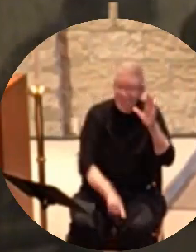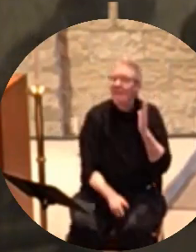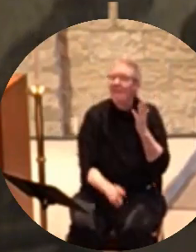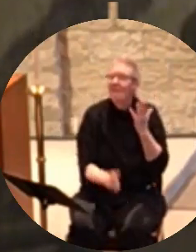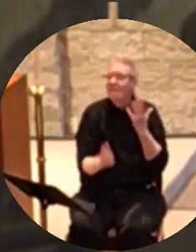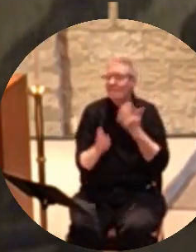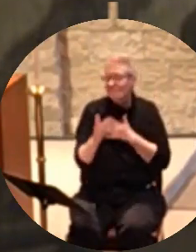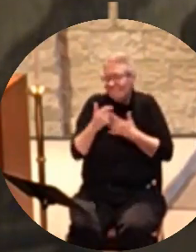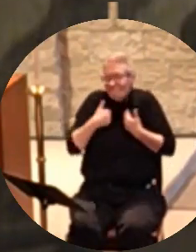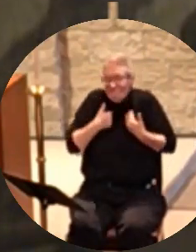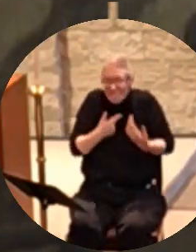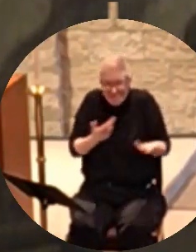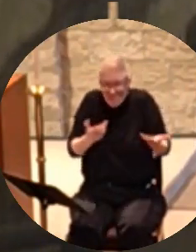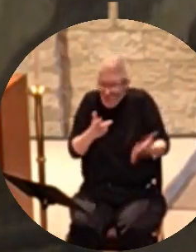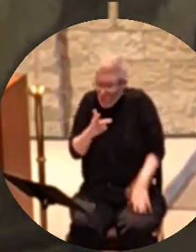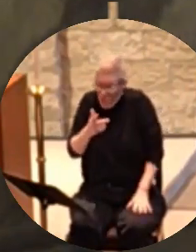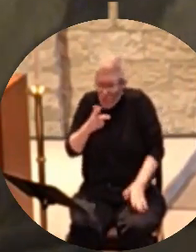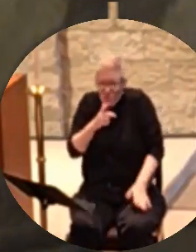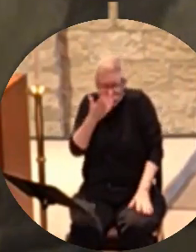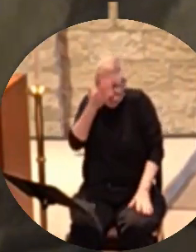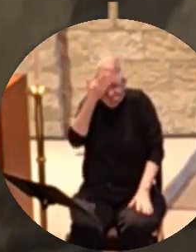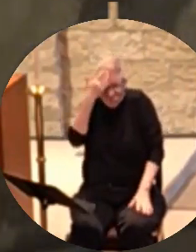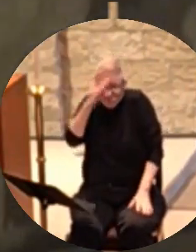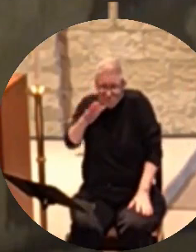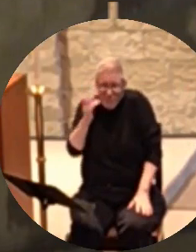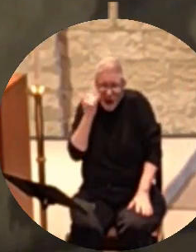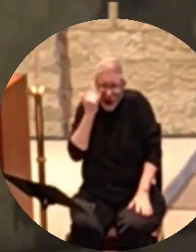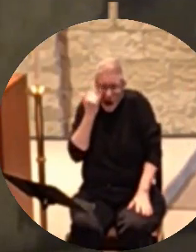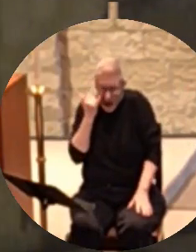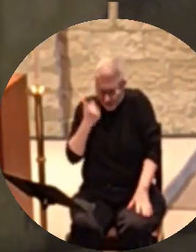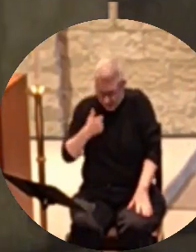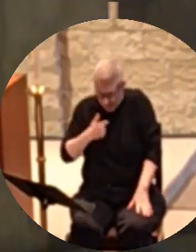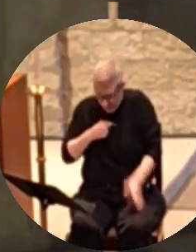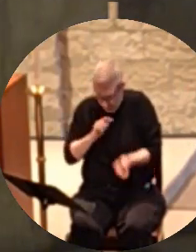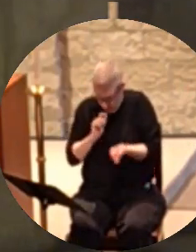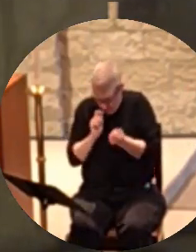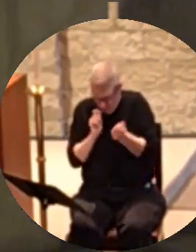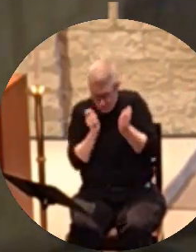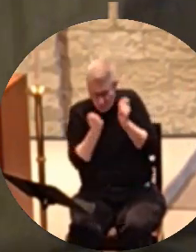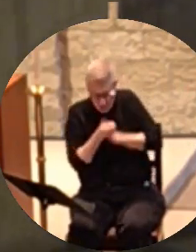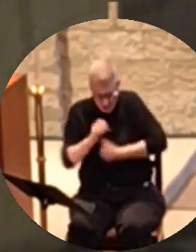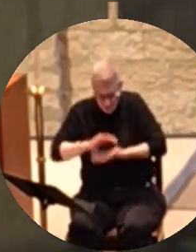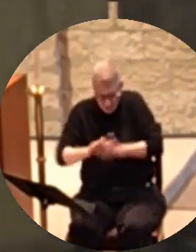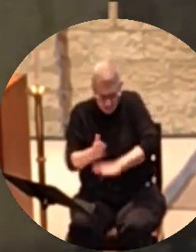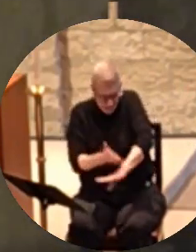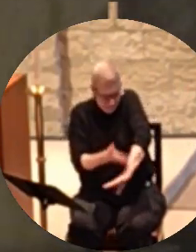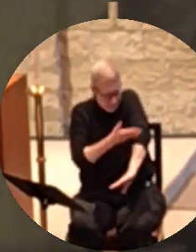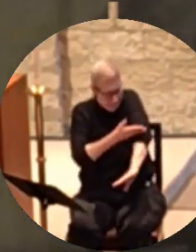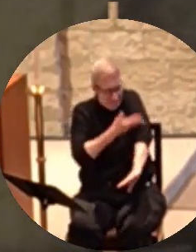been changed for the better, but because I knew you,